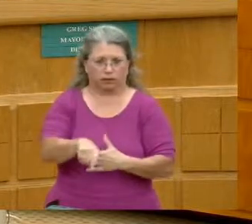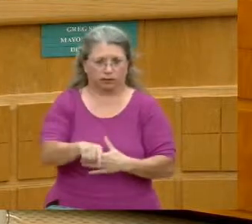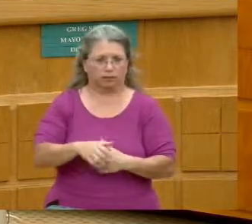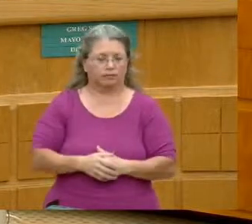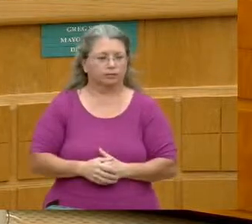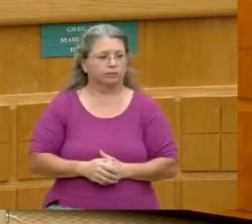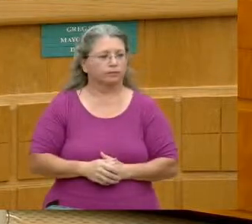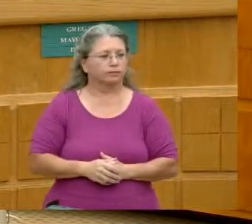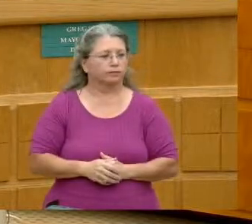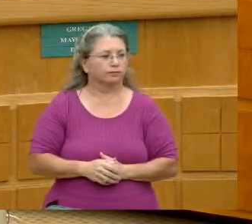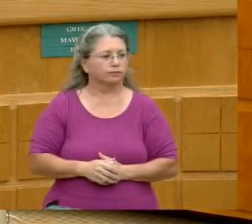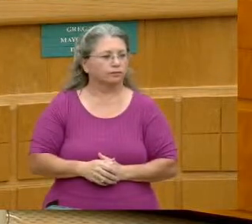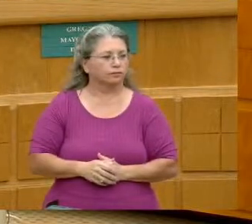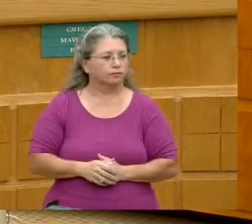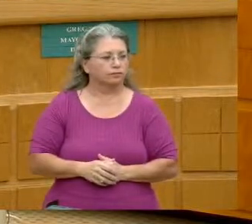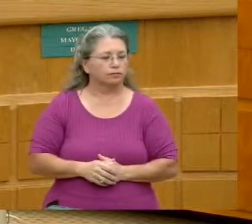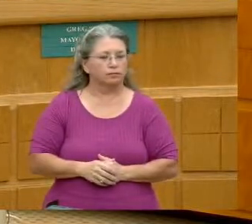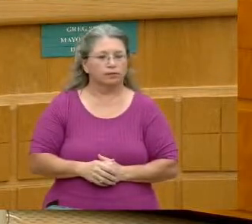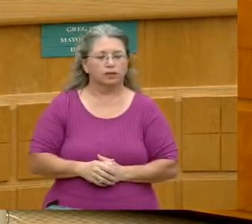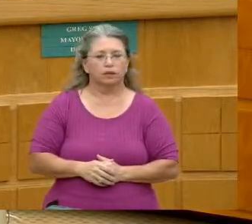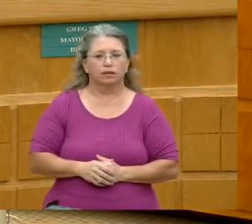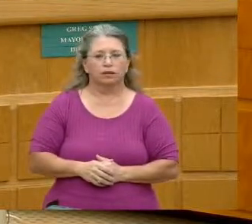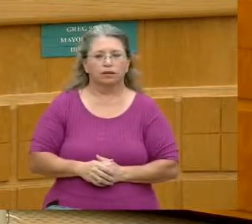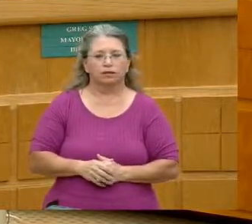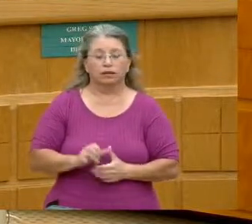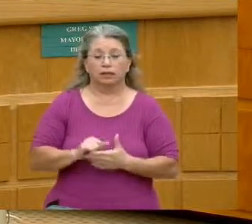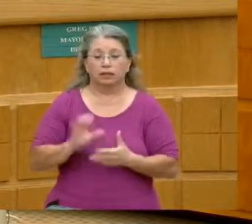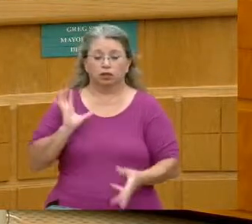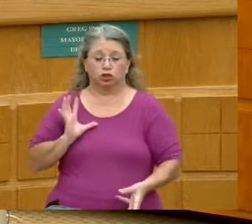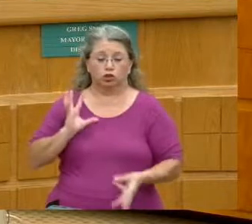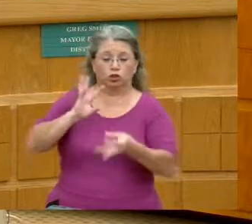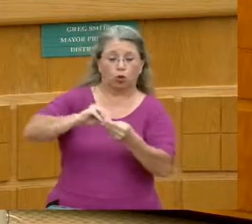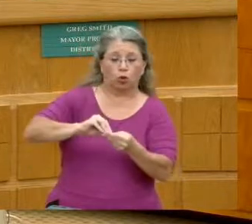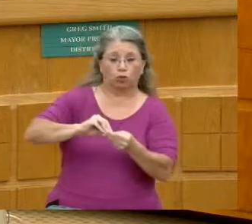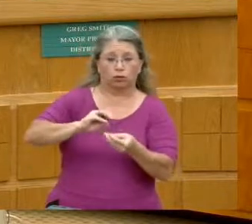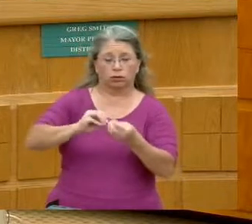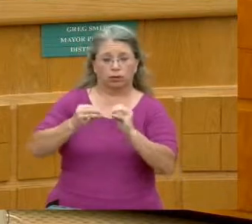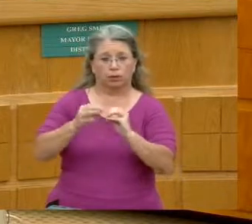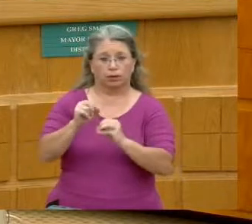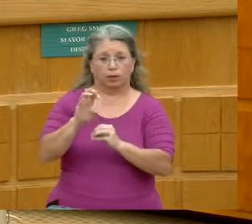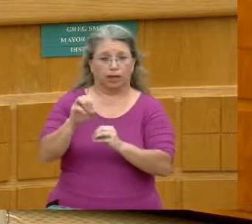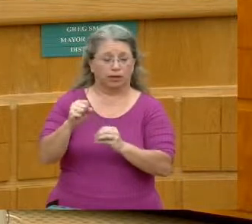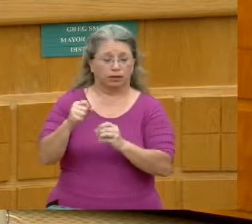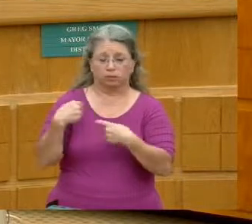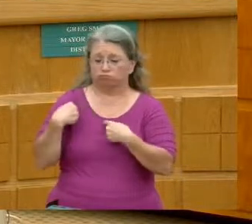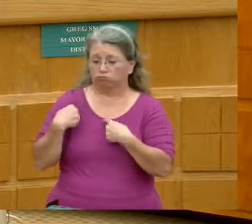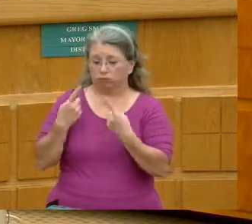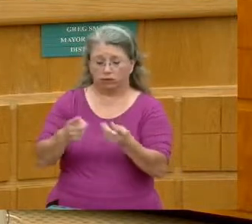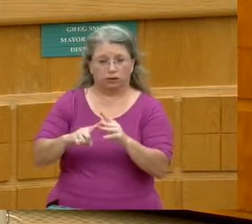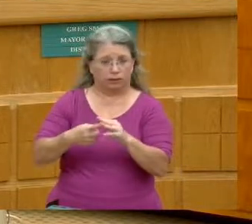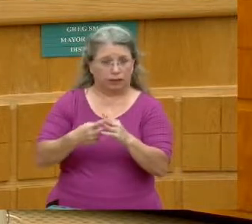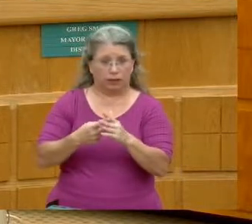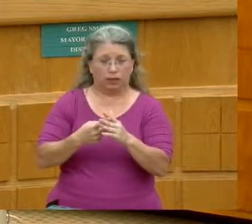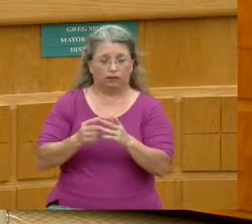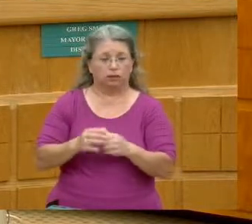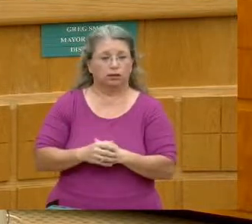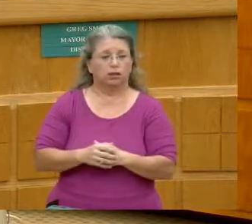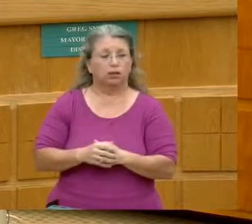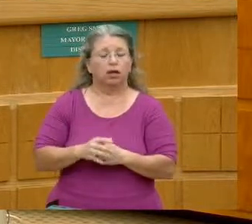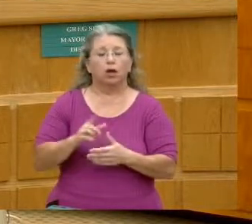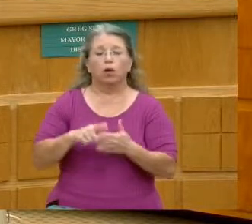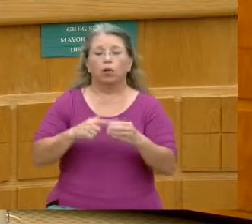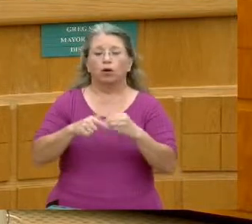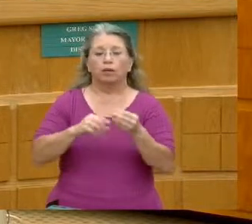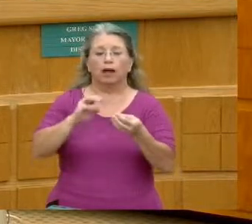So this last graph, these are all cumulative, total number of cases over the whole course of the whole pandemic. What about the number of new cases per